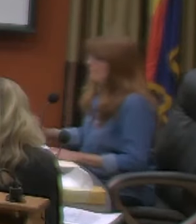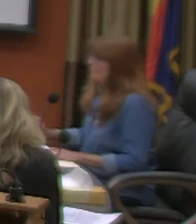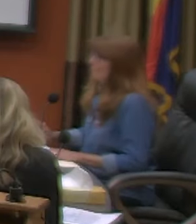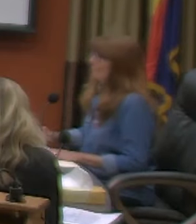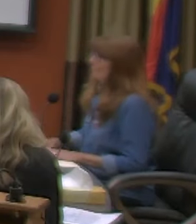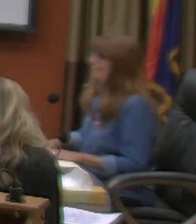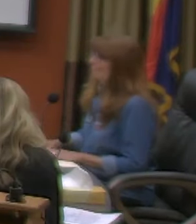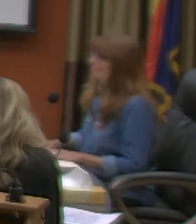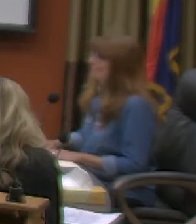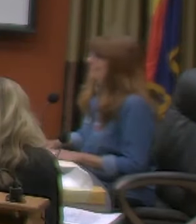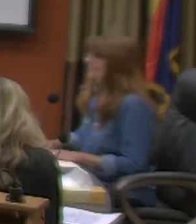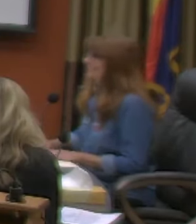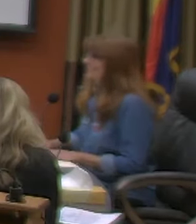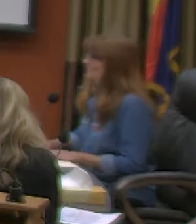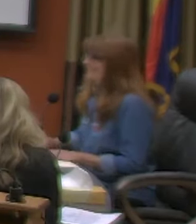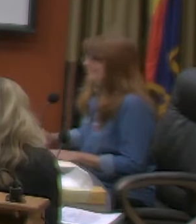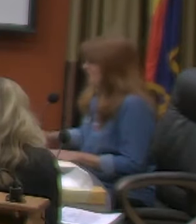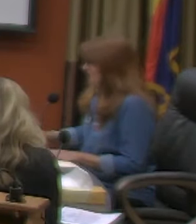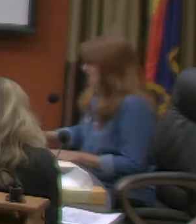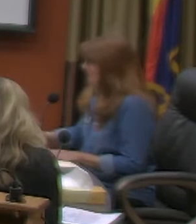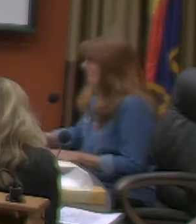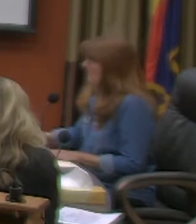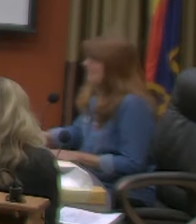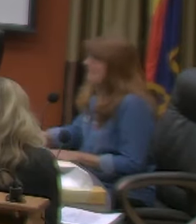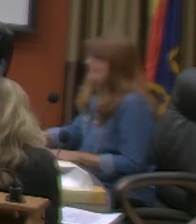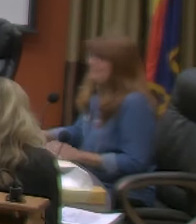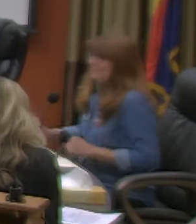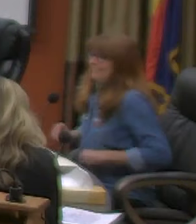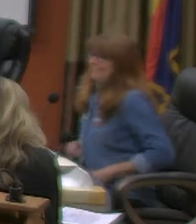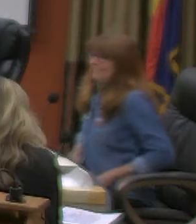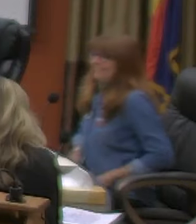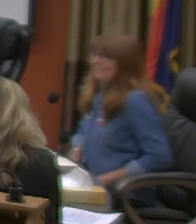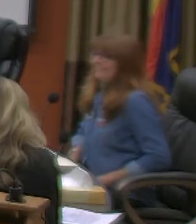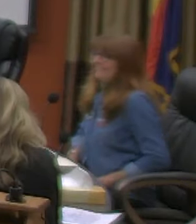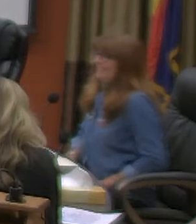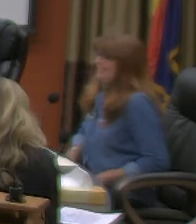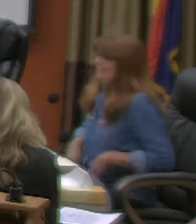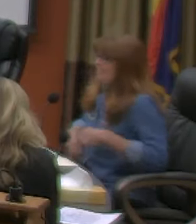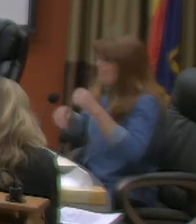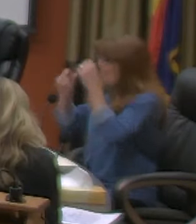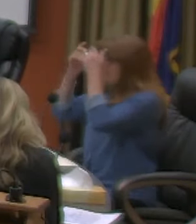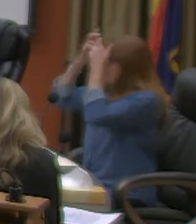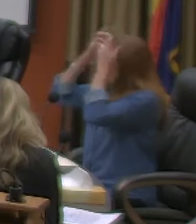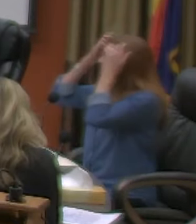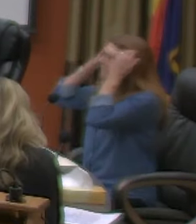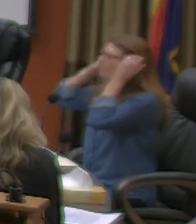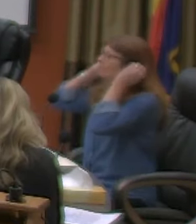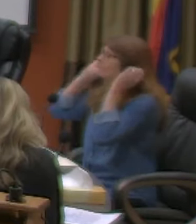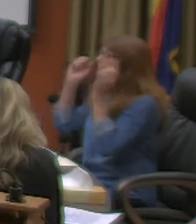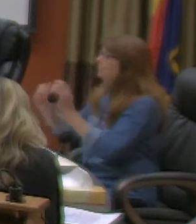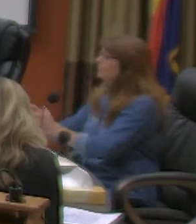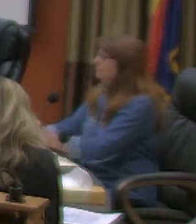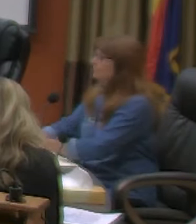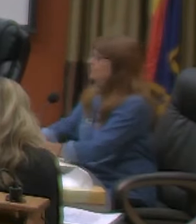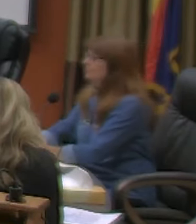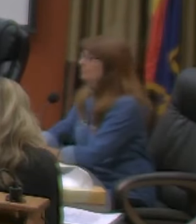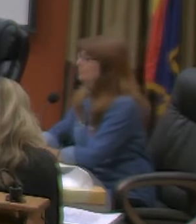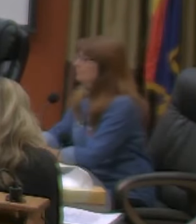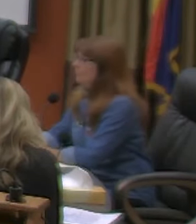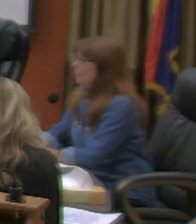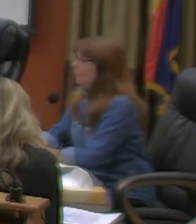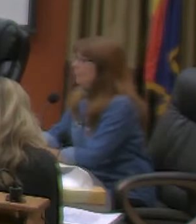Palladini. Gosh, it seems like it's been forever, and we have missed you, but I would tell you, your team did a great job supporting